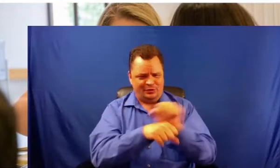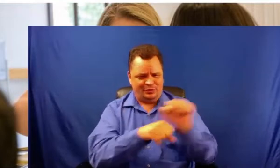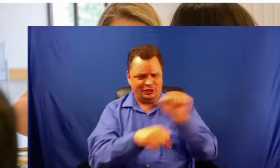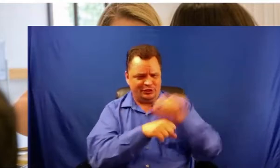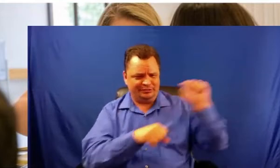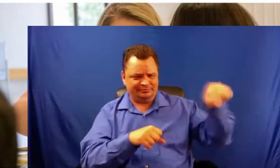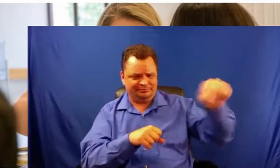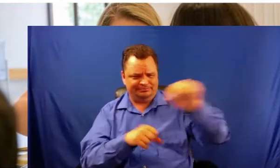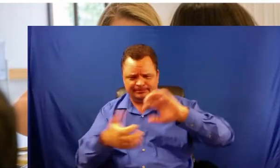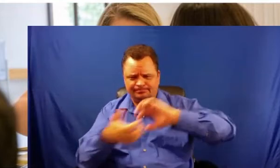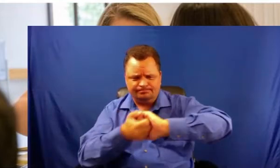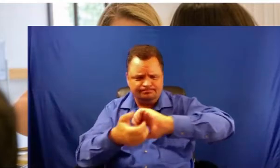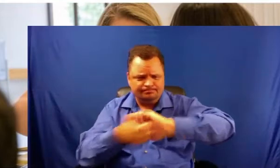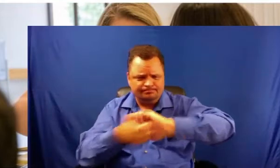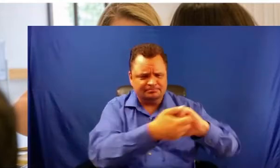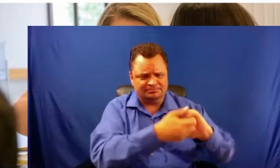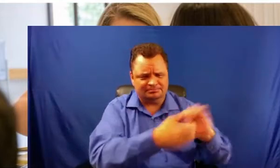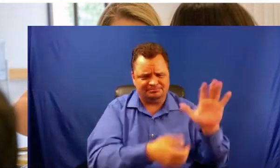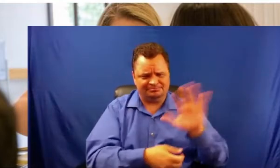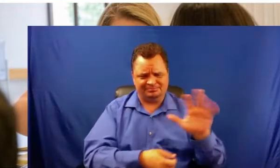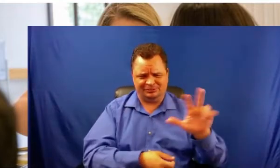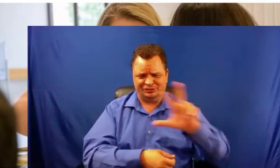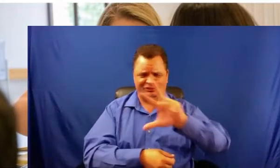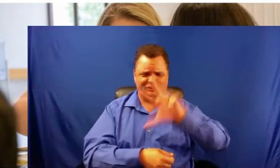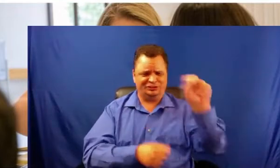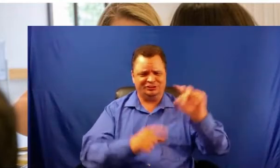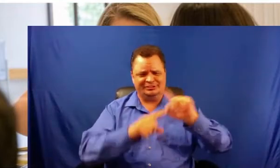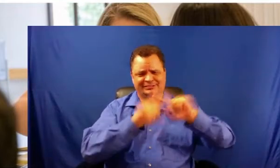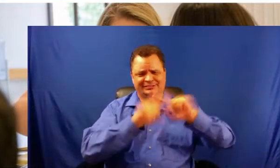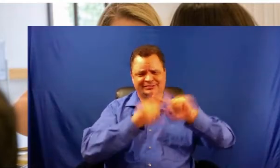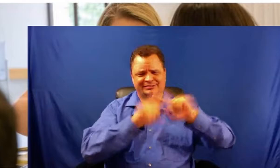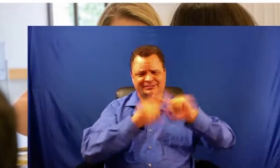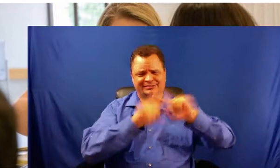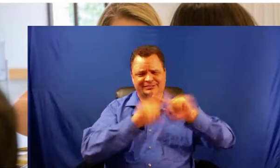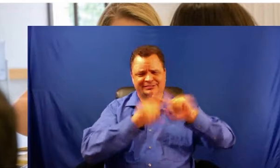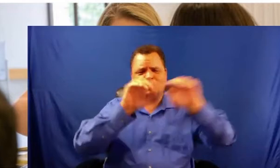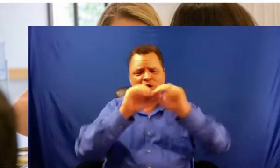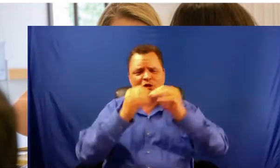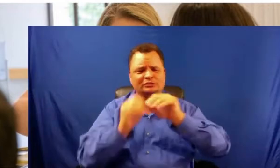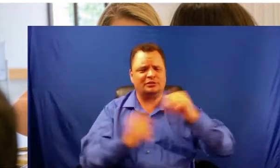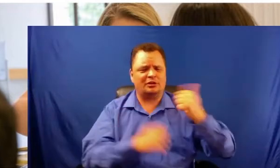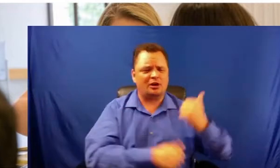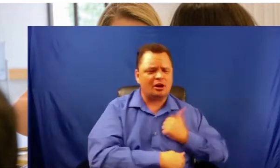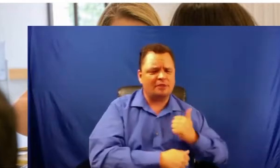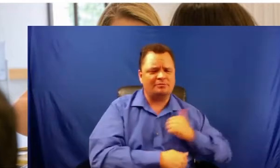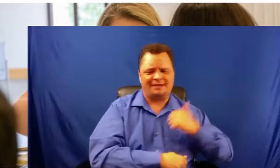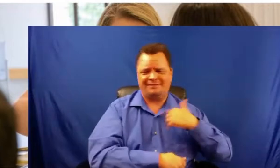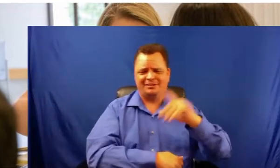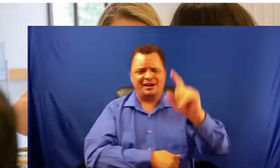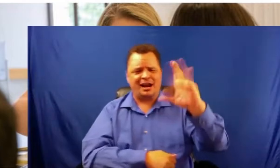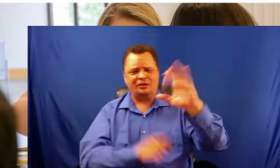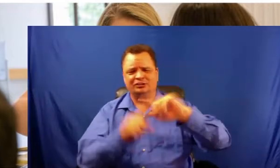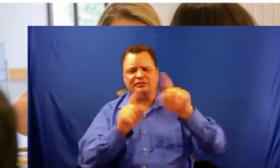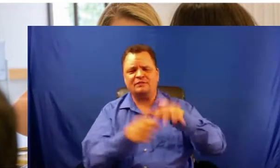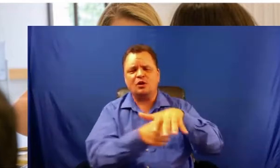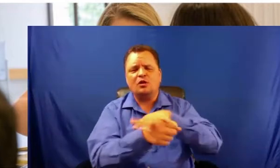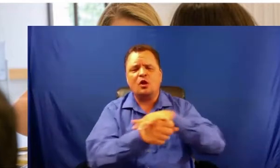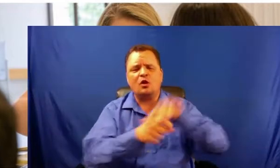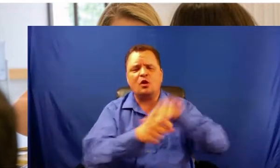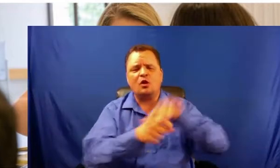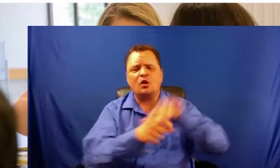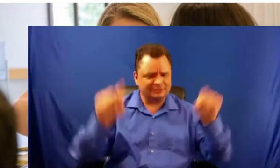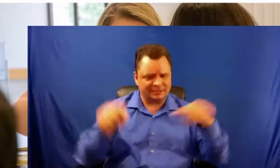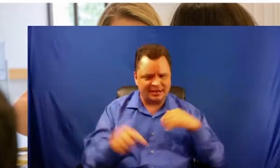as well as the military. We have over 100 locations. We just sent off a letter asking all of our primary care to join us in this